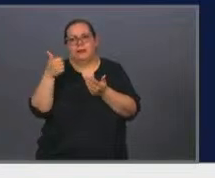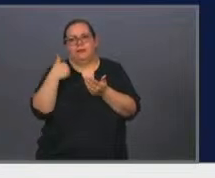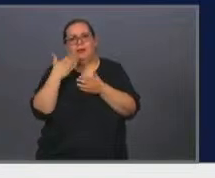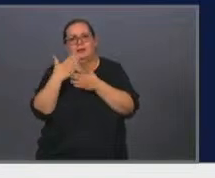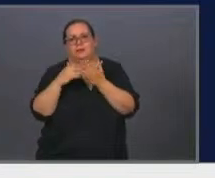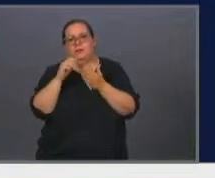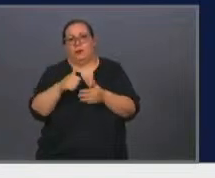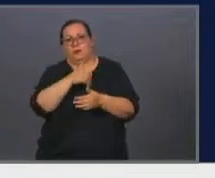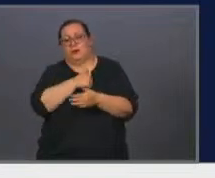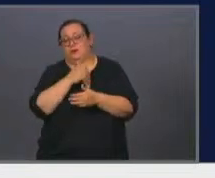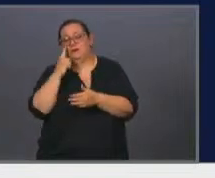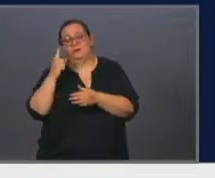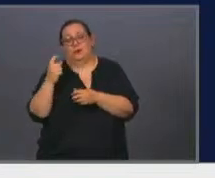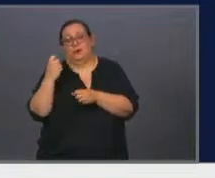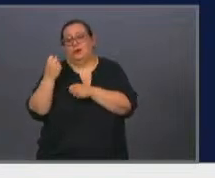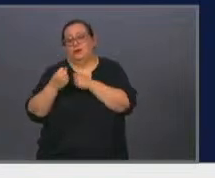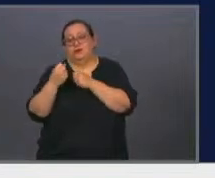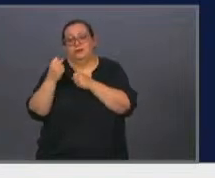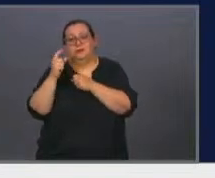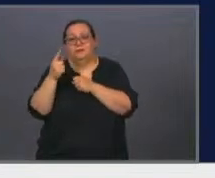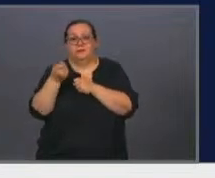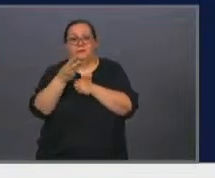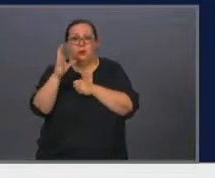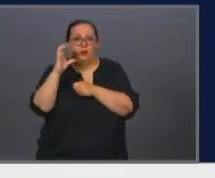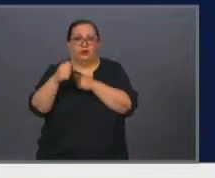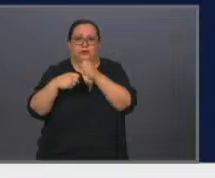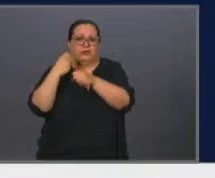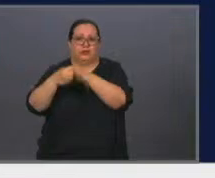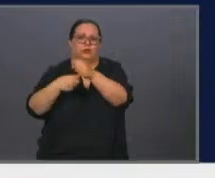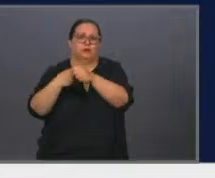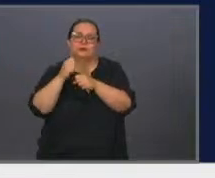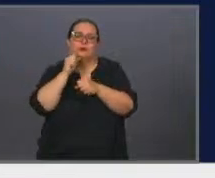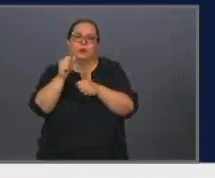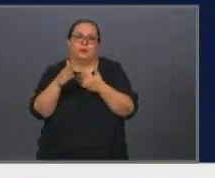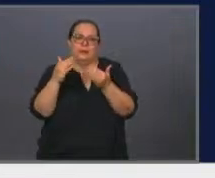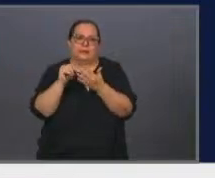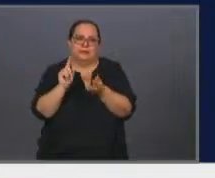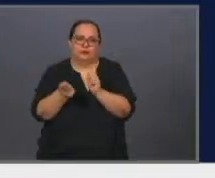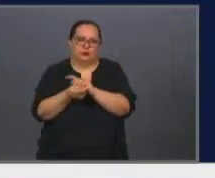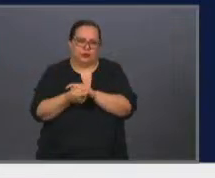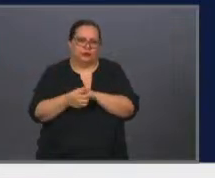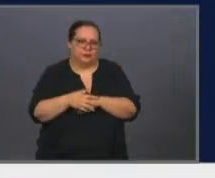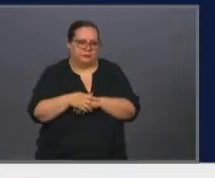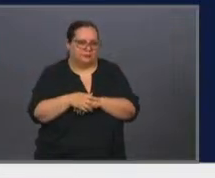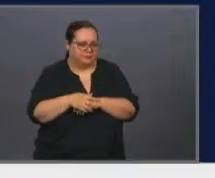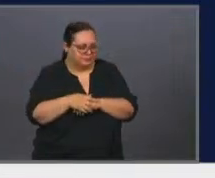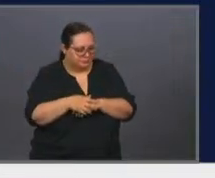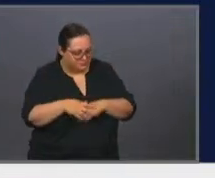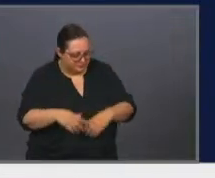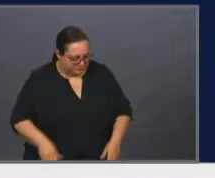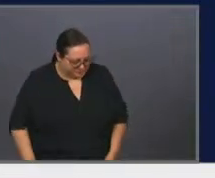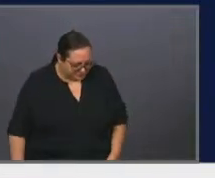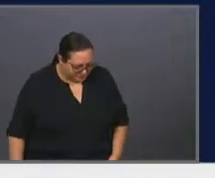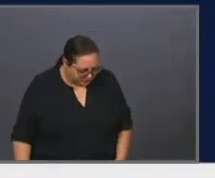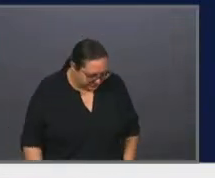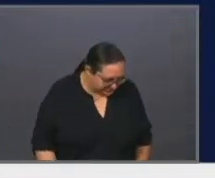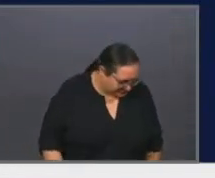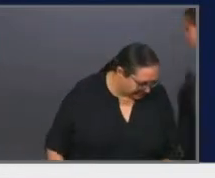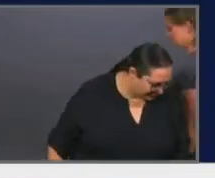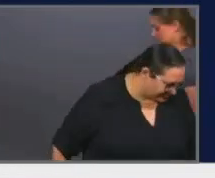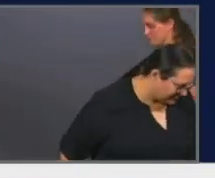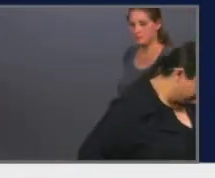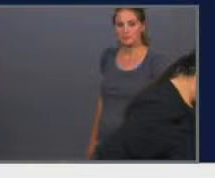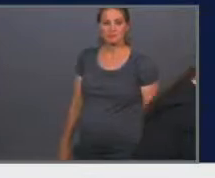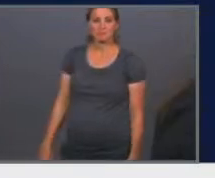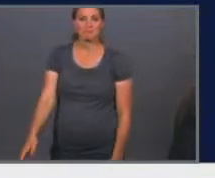for centuries, and they're not going to be easily undone. Thank you. And Mr. Moore. So and I apologize. I think you were supposed